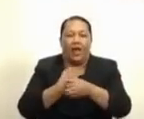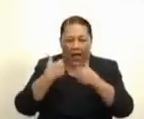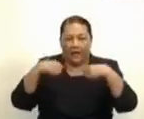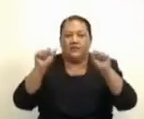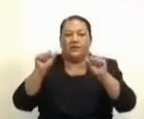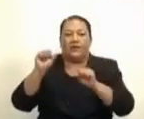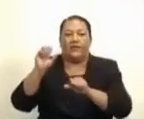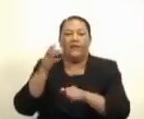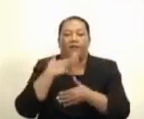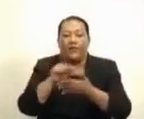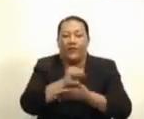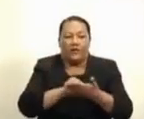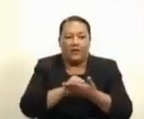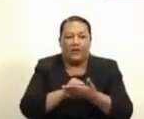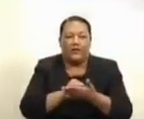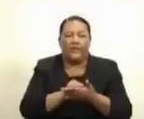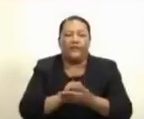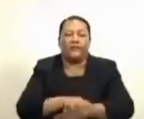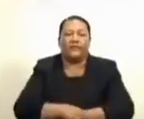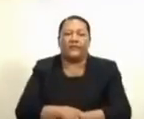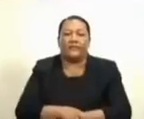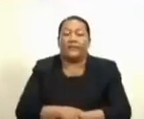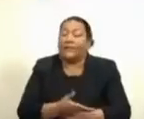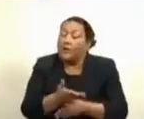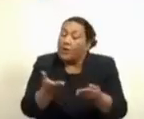you to forgive us.